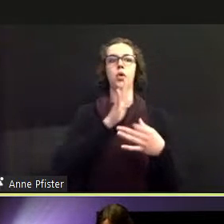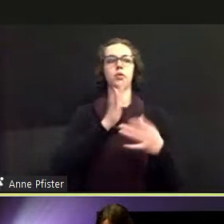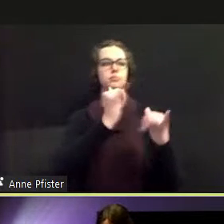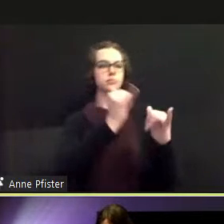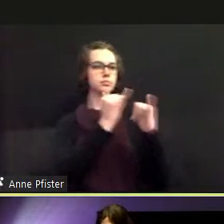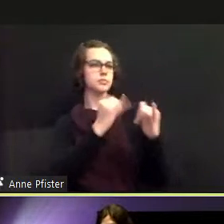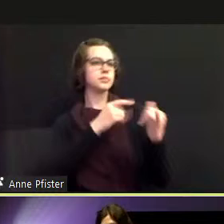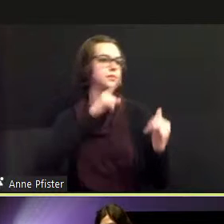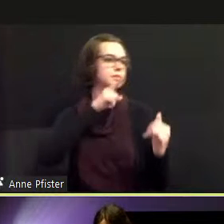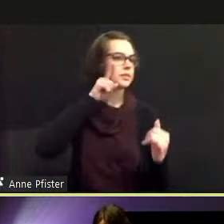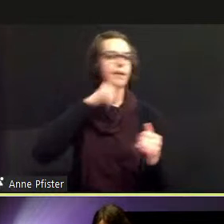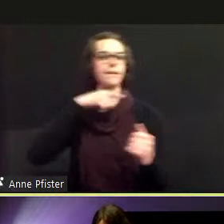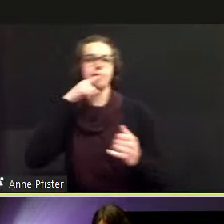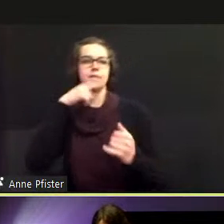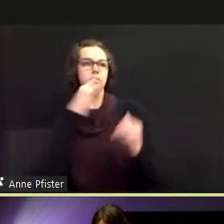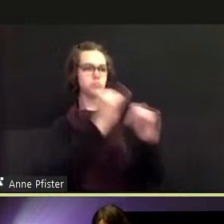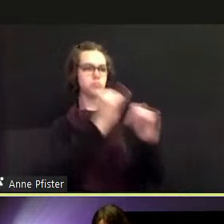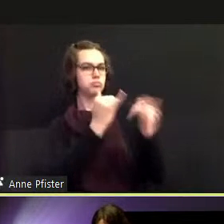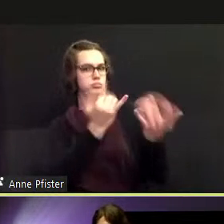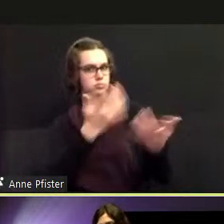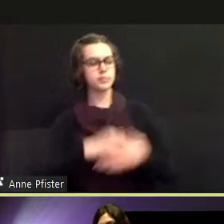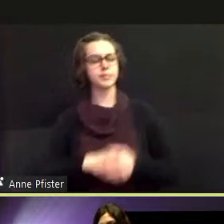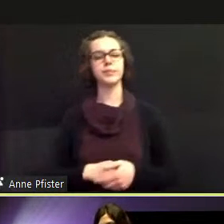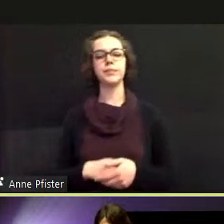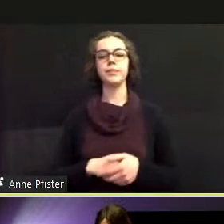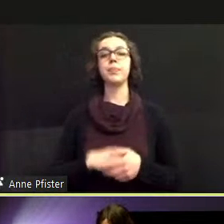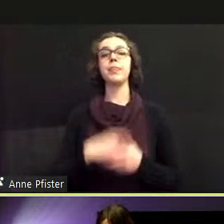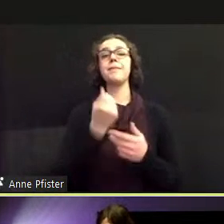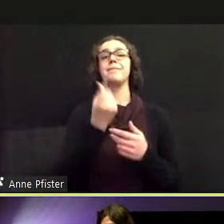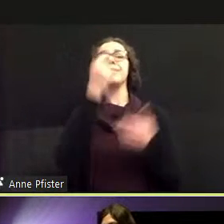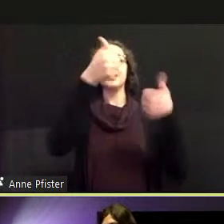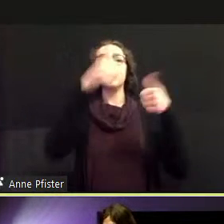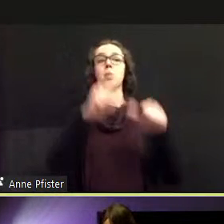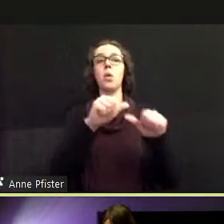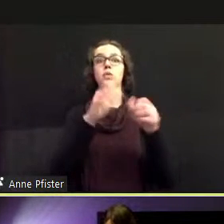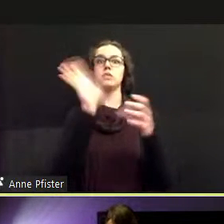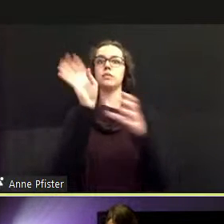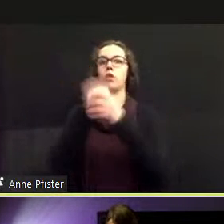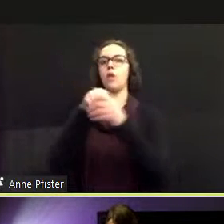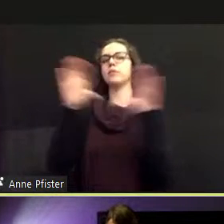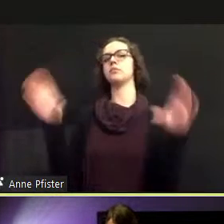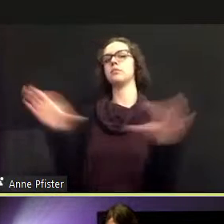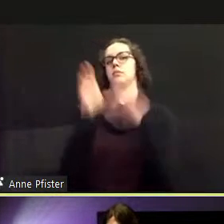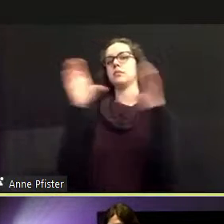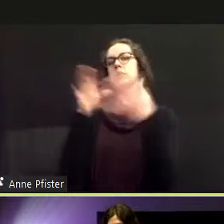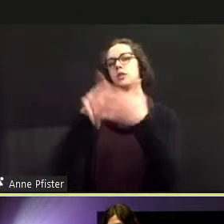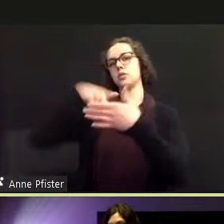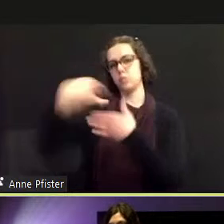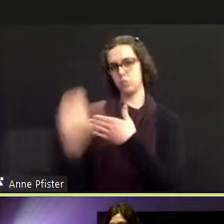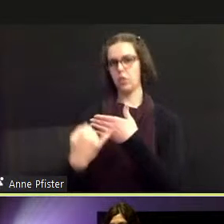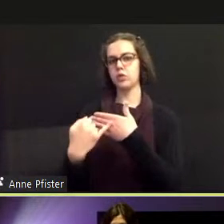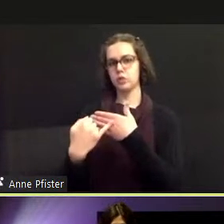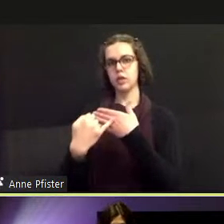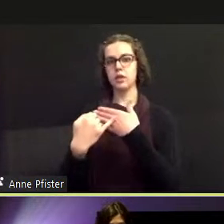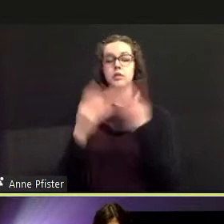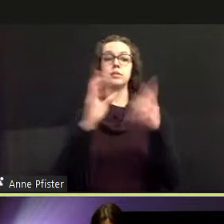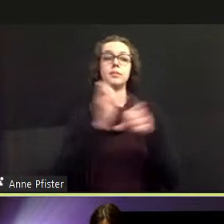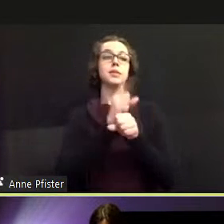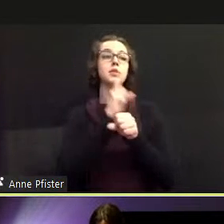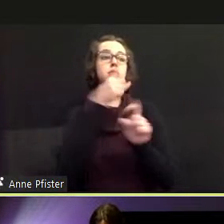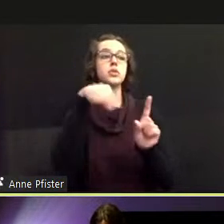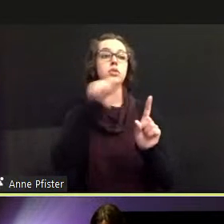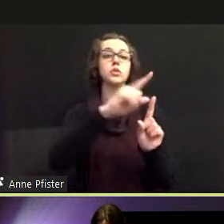children. These posts are part of a larger activist project aimed at ensuring that deaf children in Malta are provided access